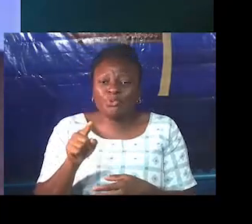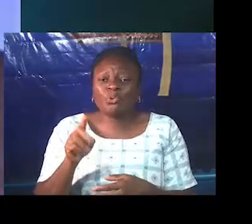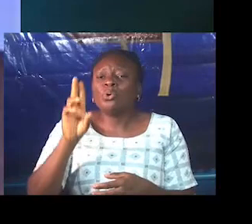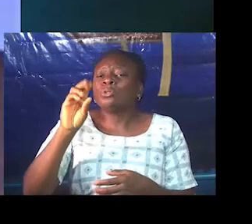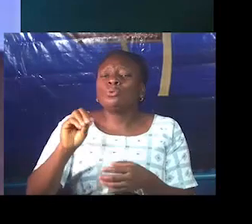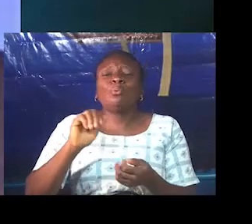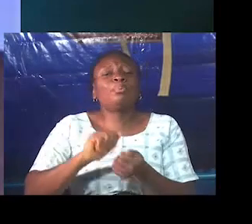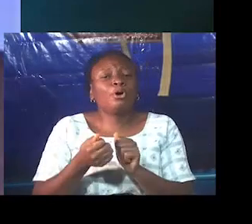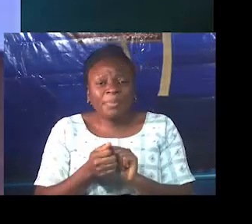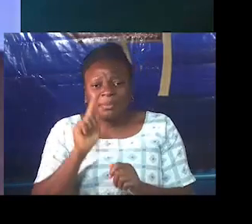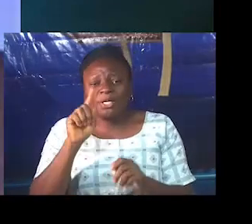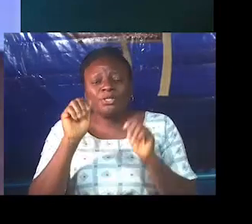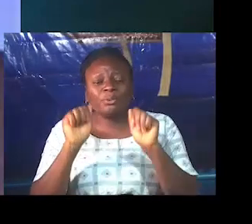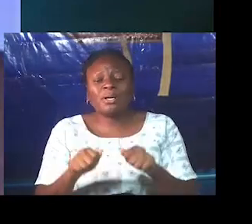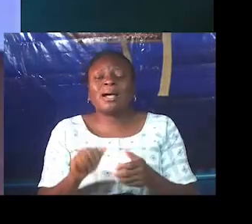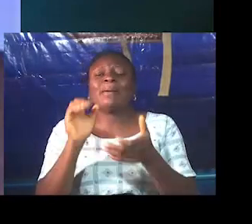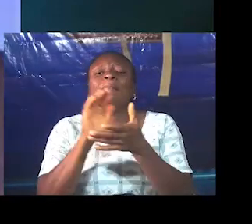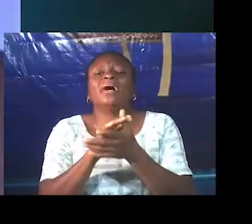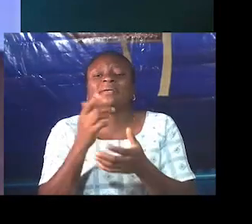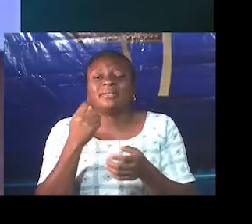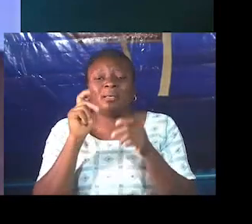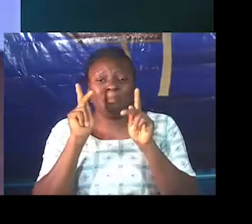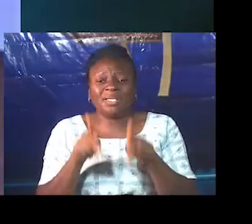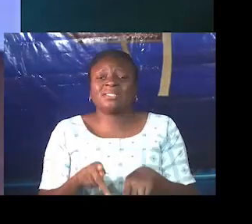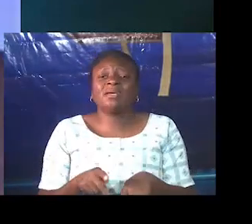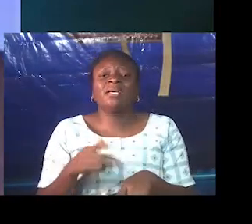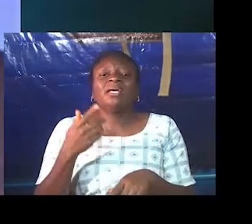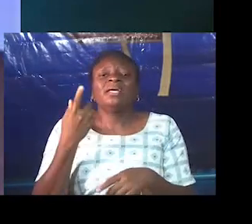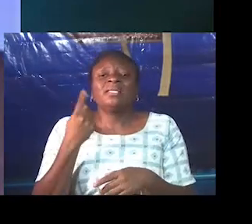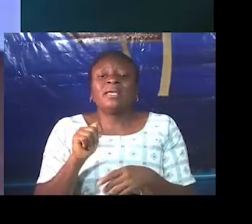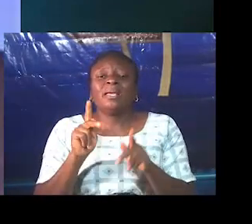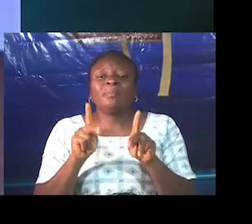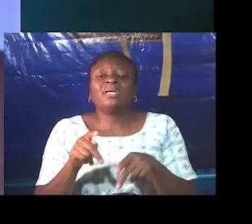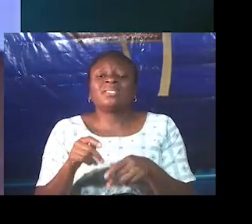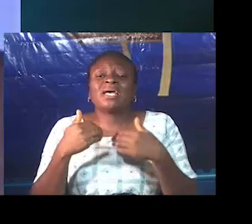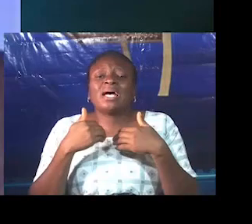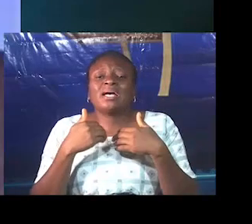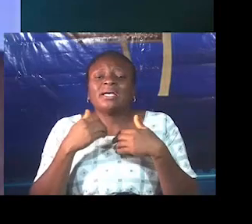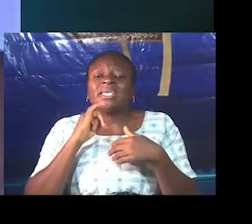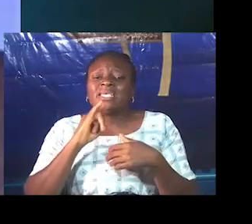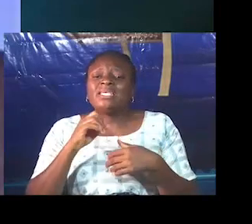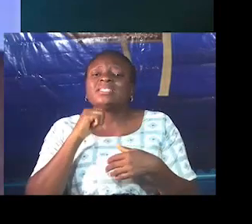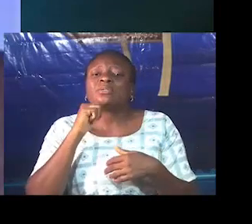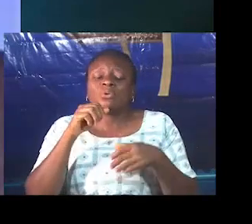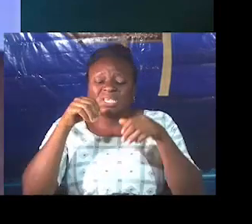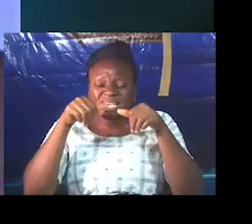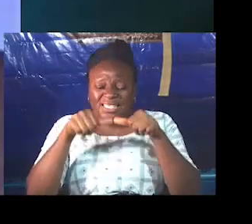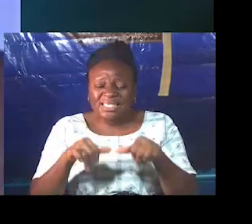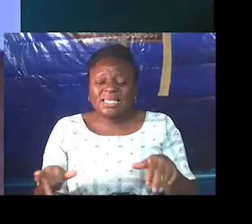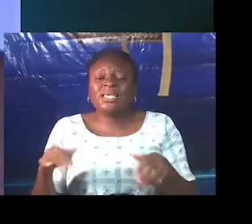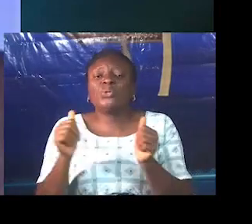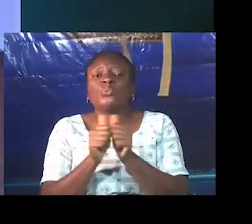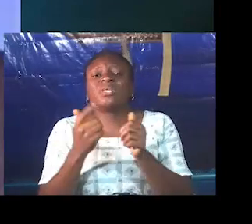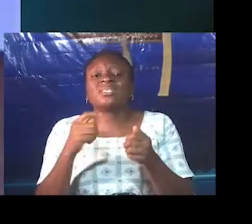is a wife that he has duly married, you need to be careful about getting into such a relationship. He is not